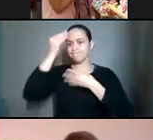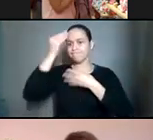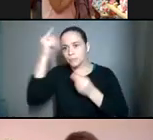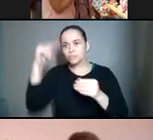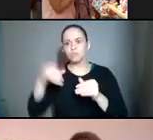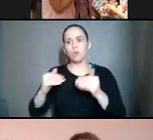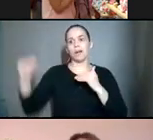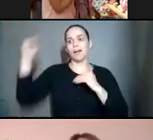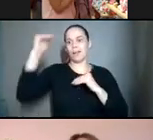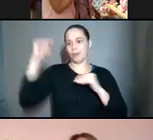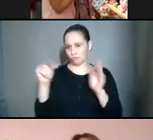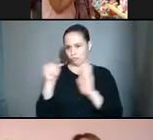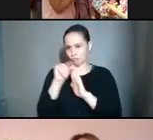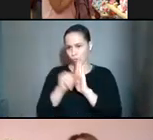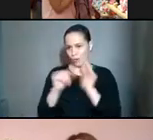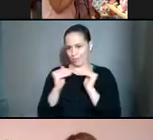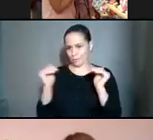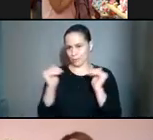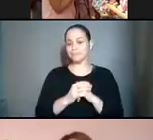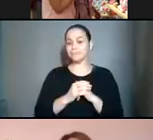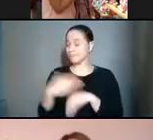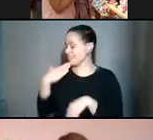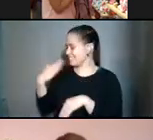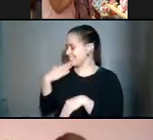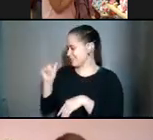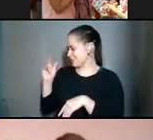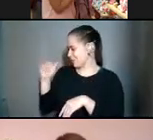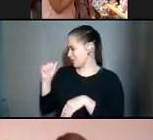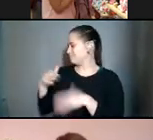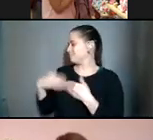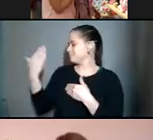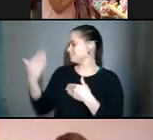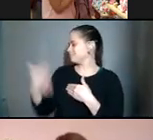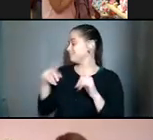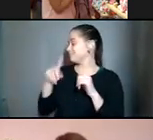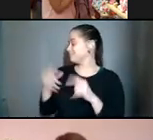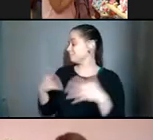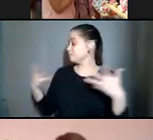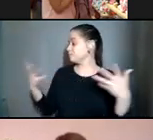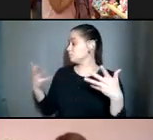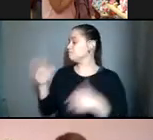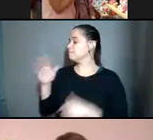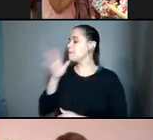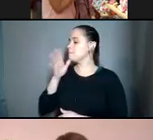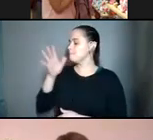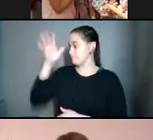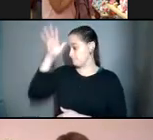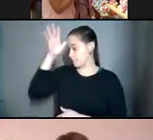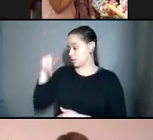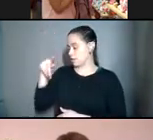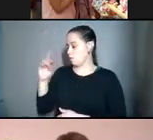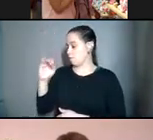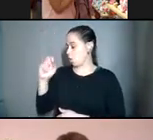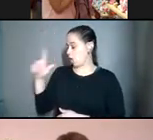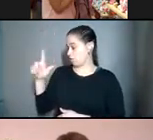Thank you, Laura. The next question, is the parent portable available in Spanish